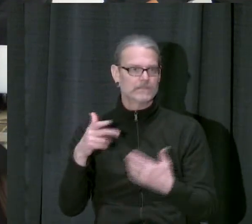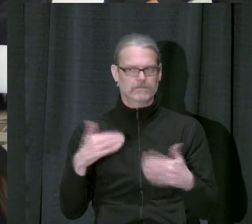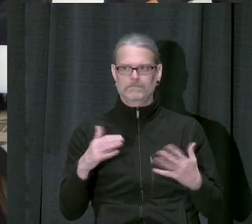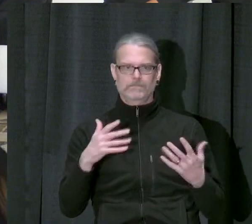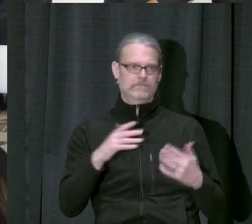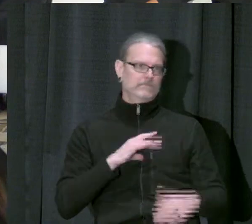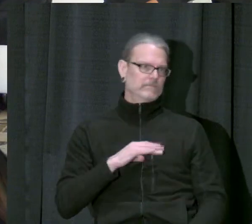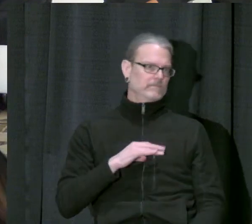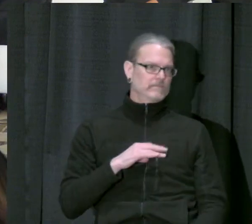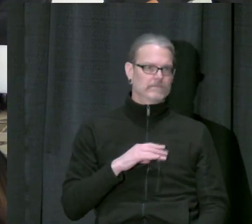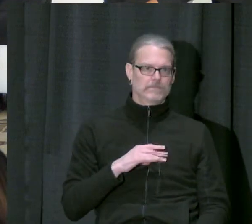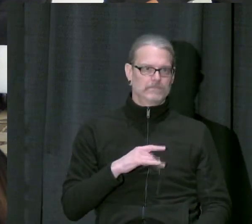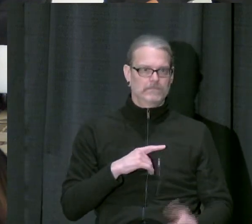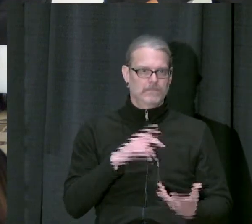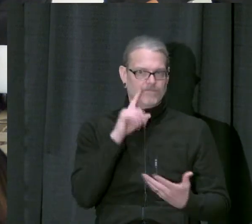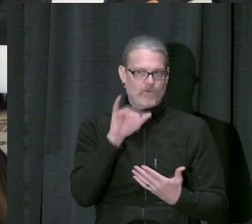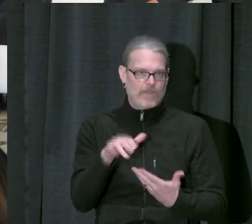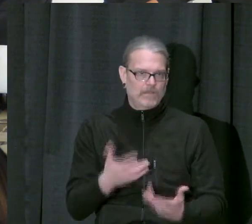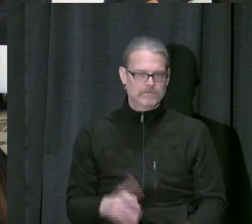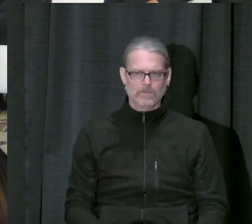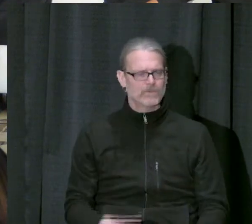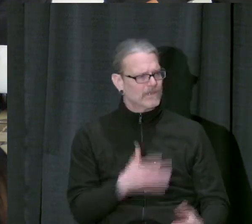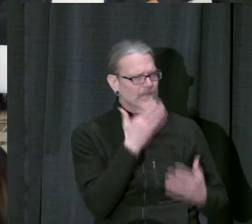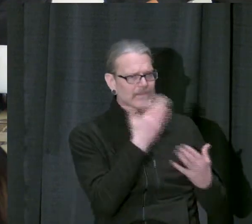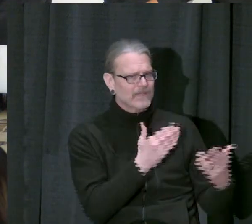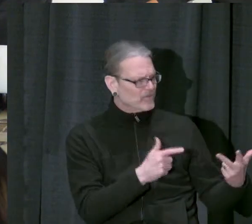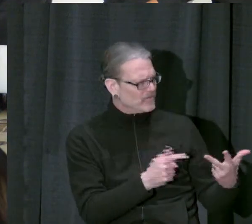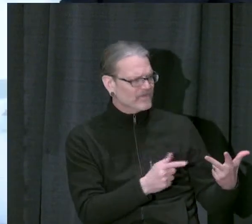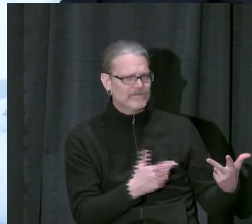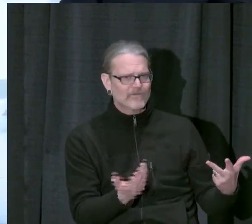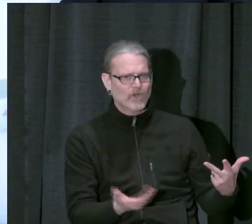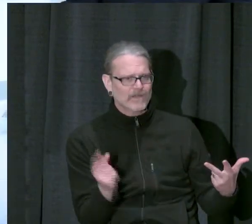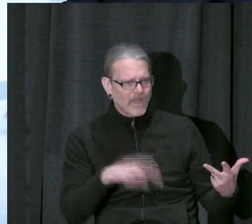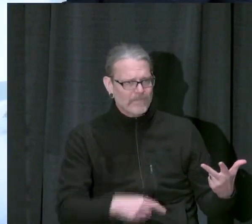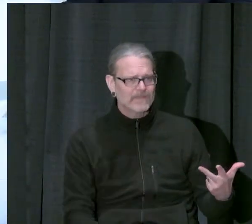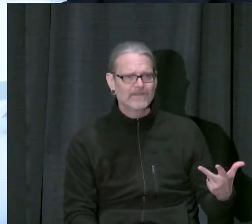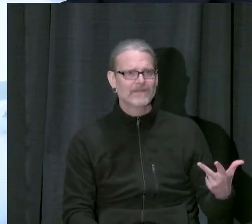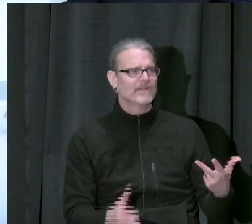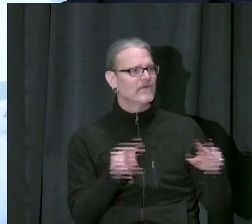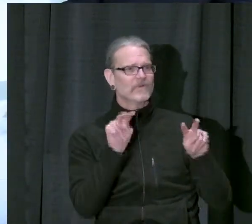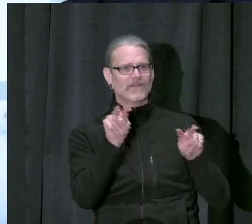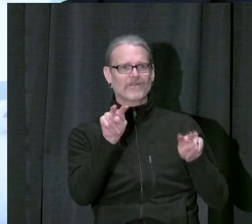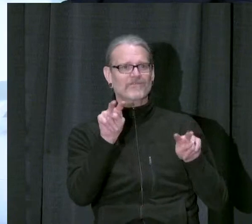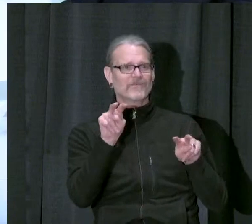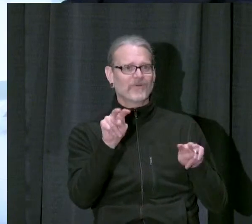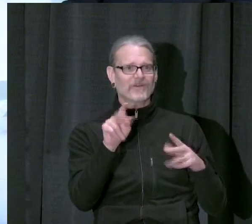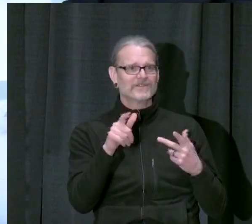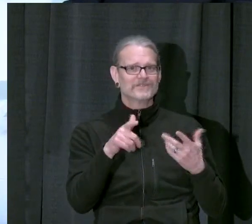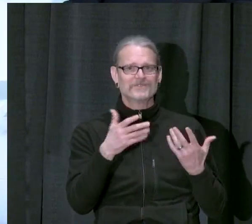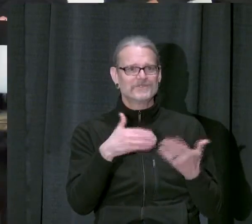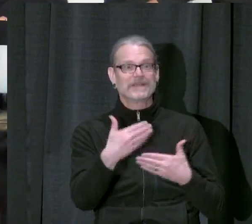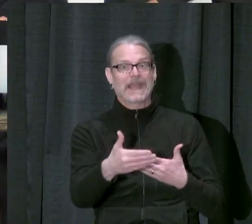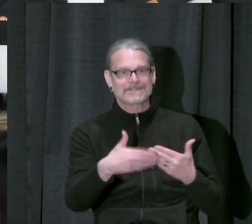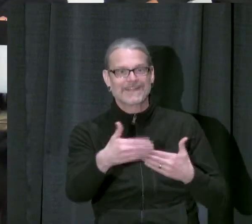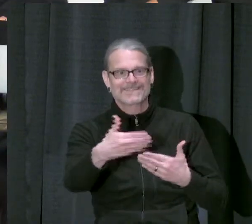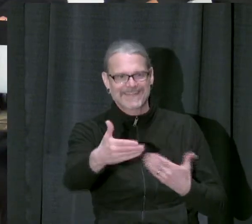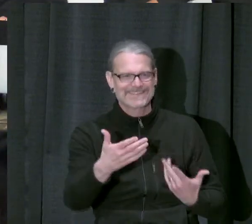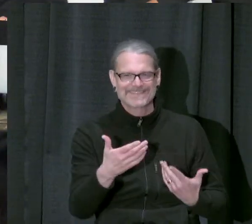just in terms of the field that you can get through. So thank you all for being here, and we look forward to inviting you to